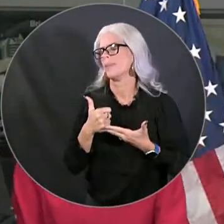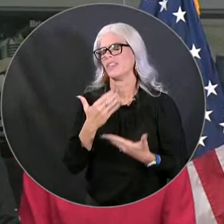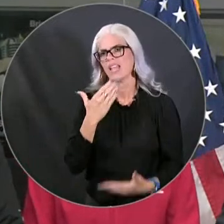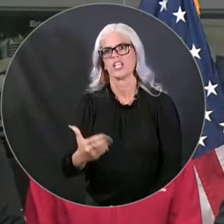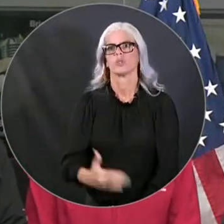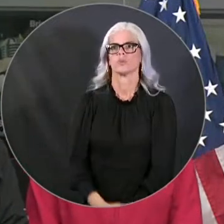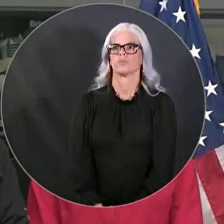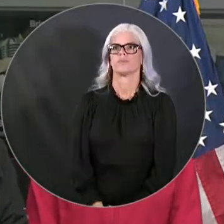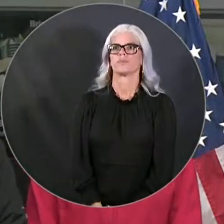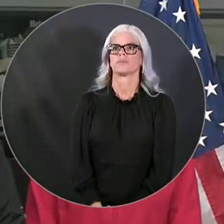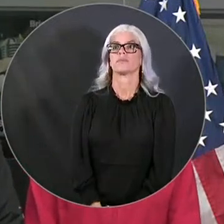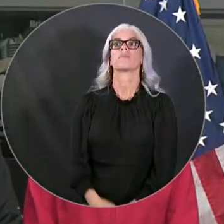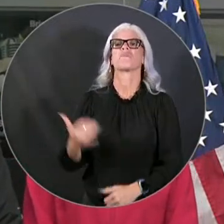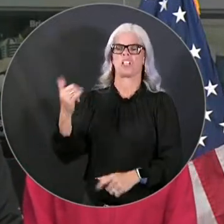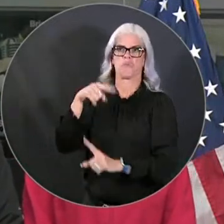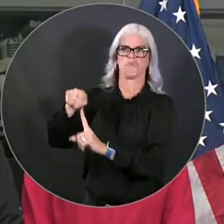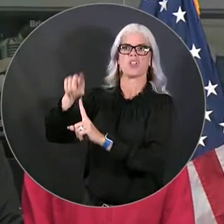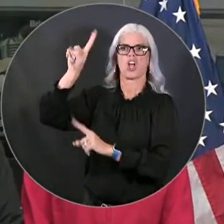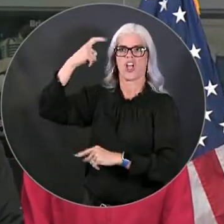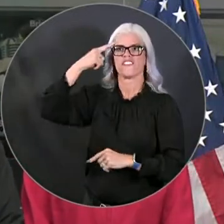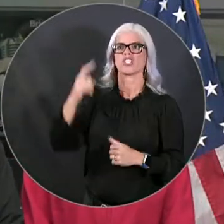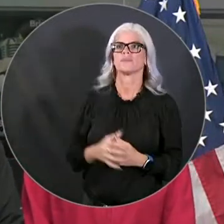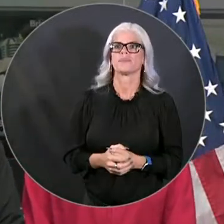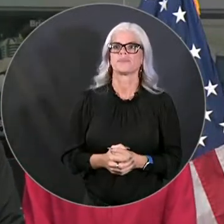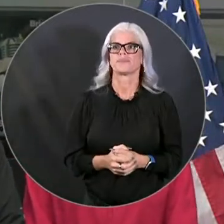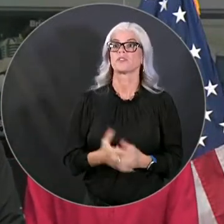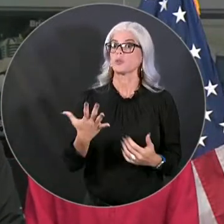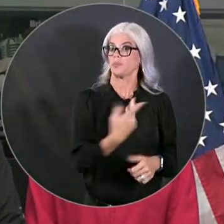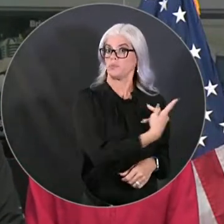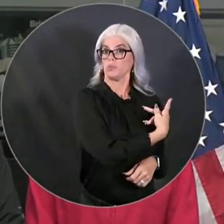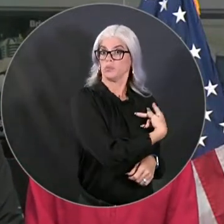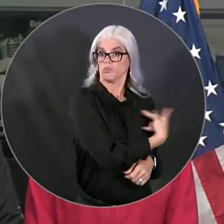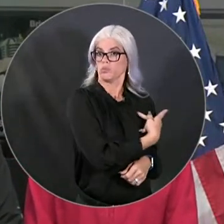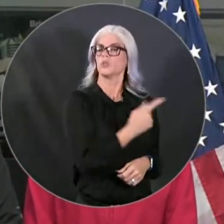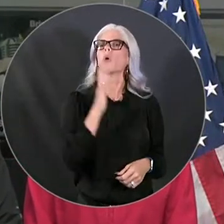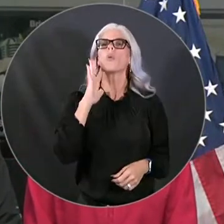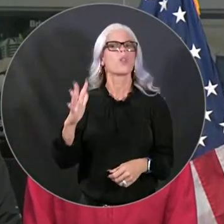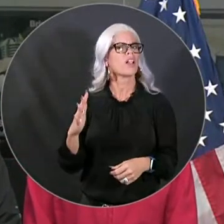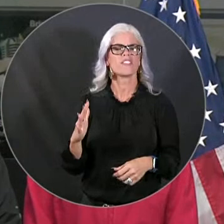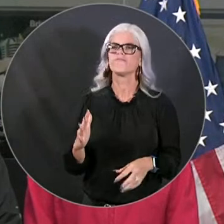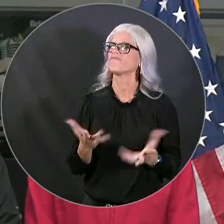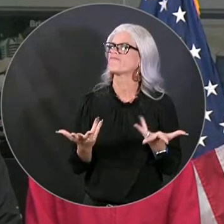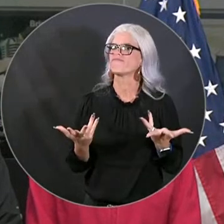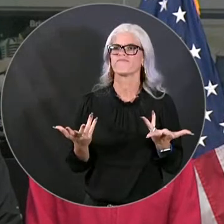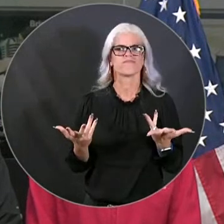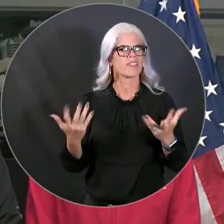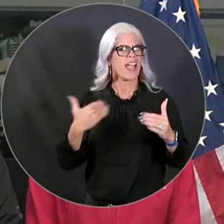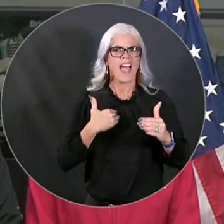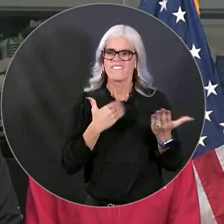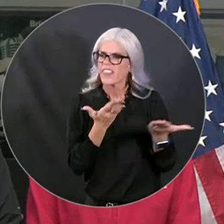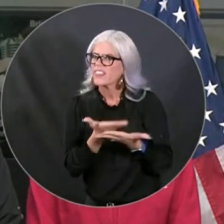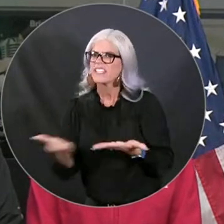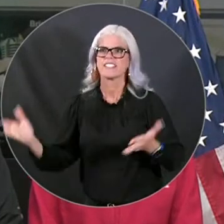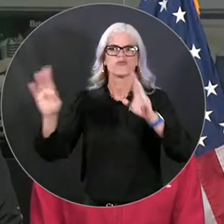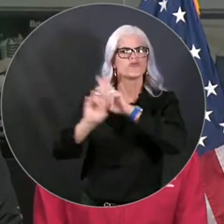So we will be having all assets marshaled until the job is done on this